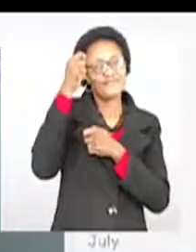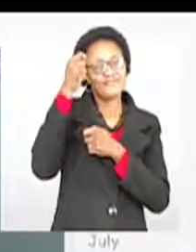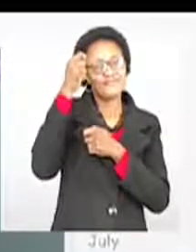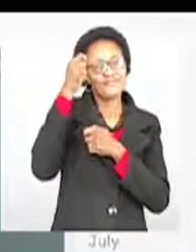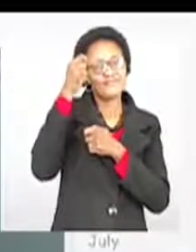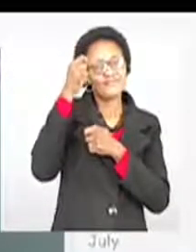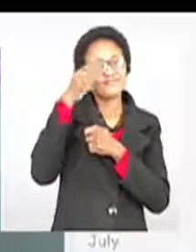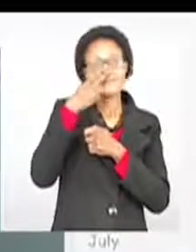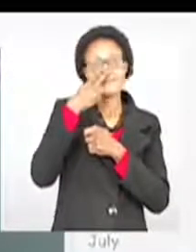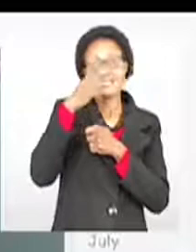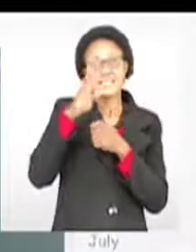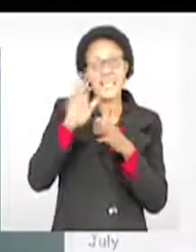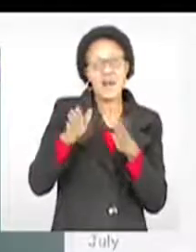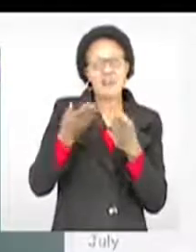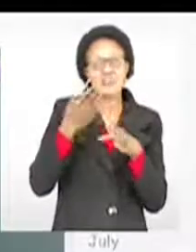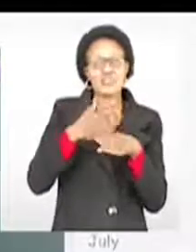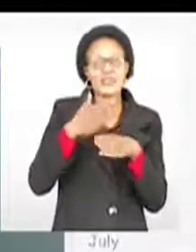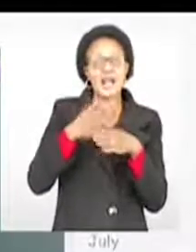Okay.